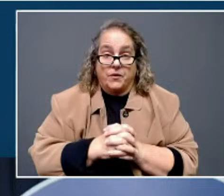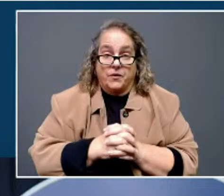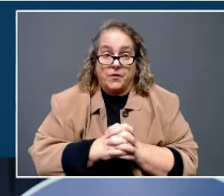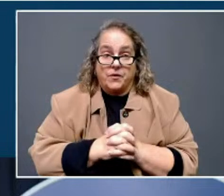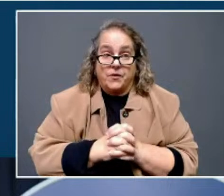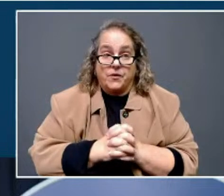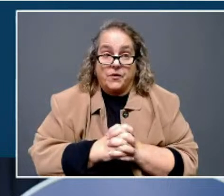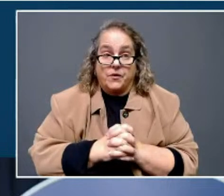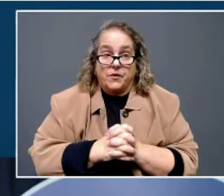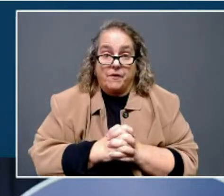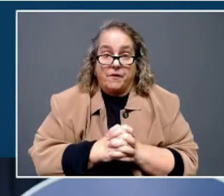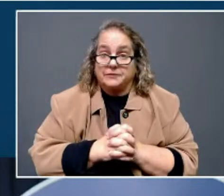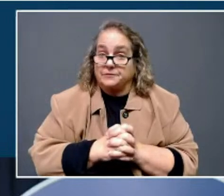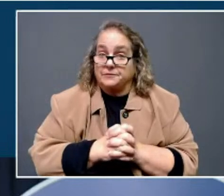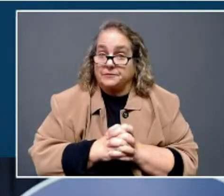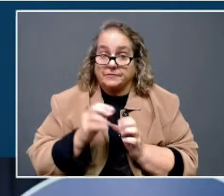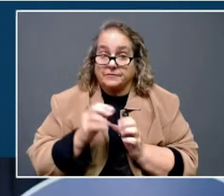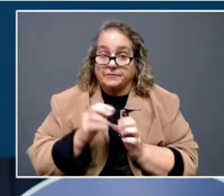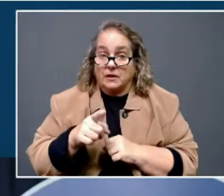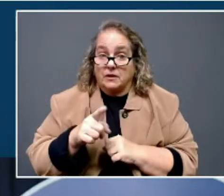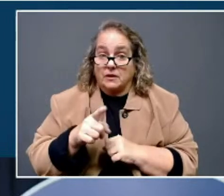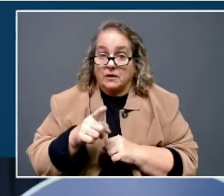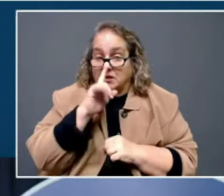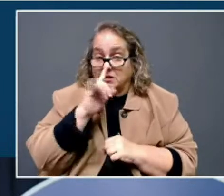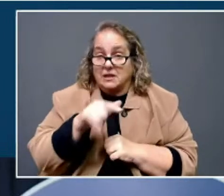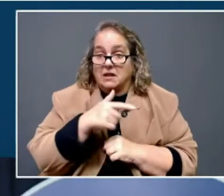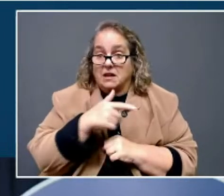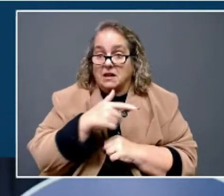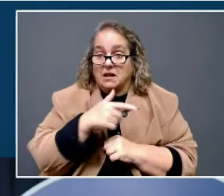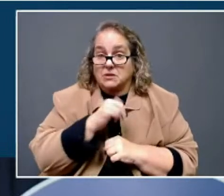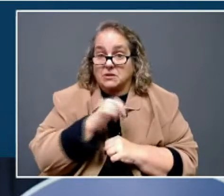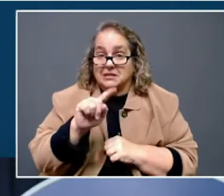If we can, it's the one that looks like this.